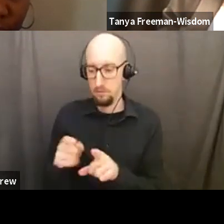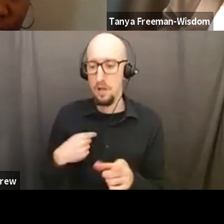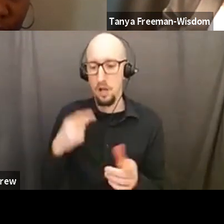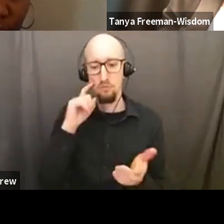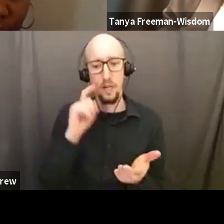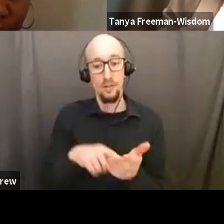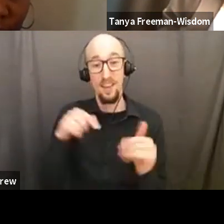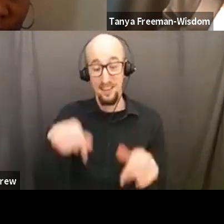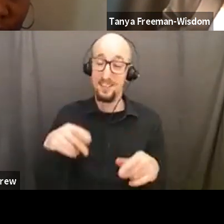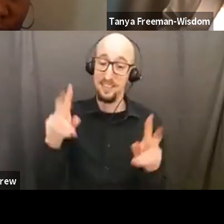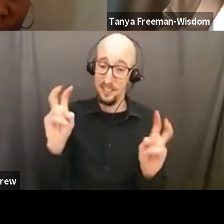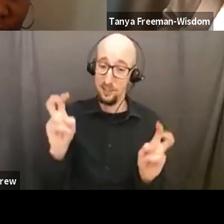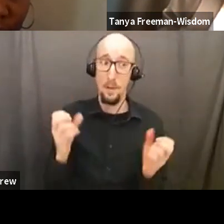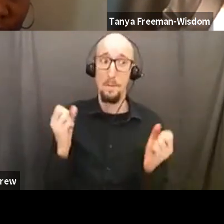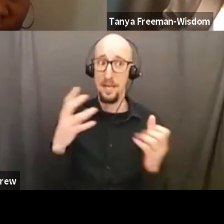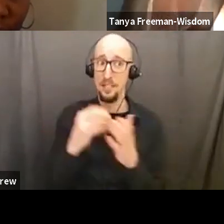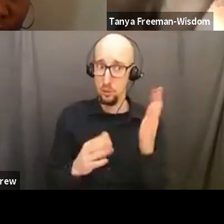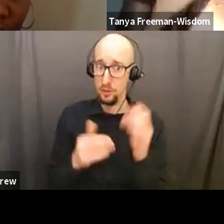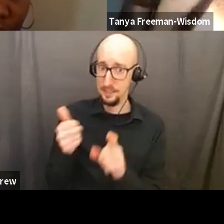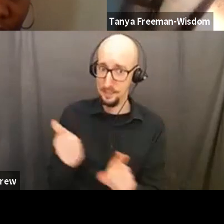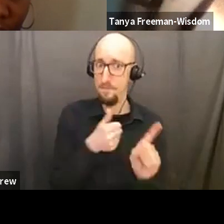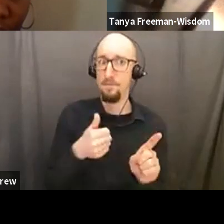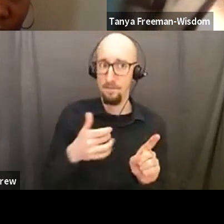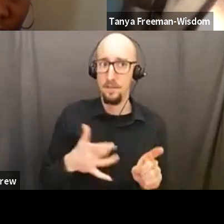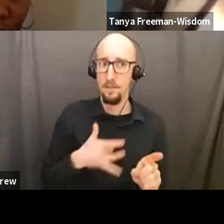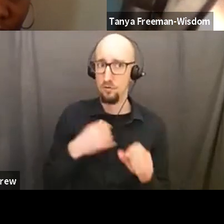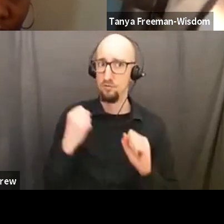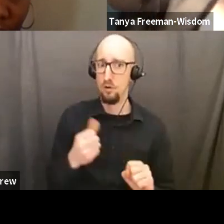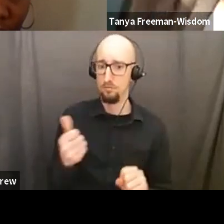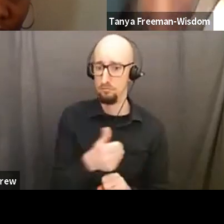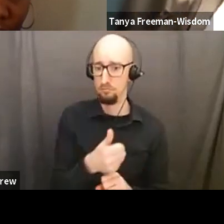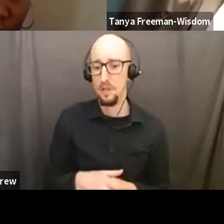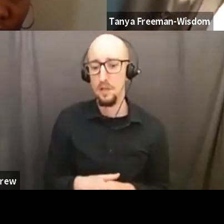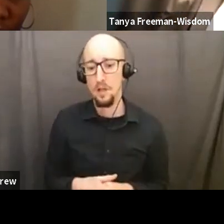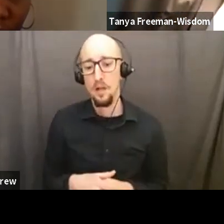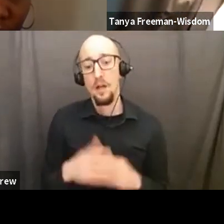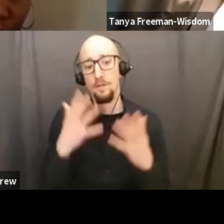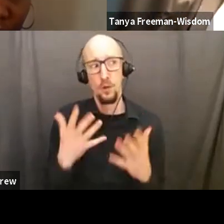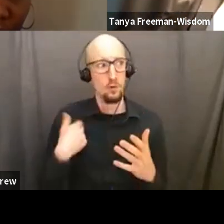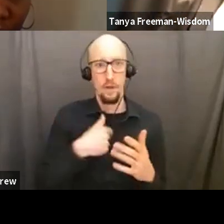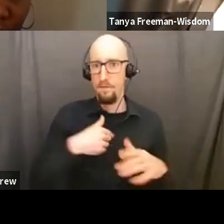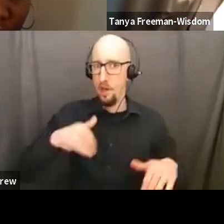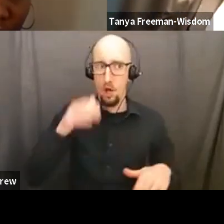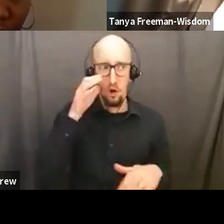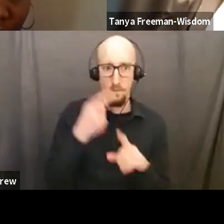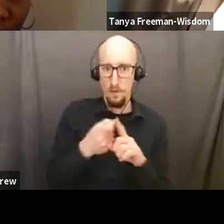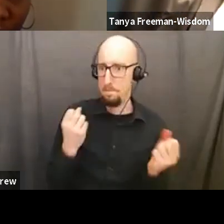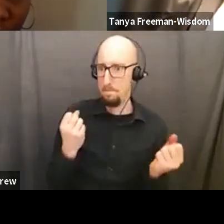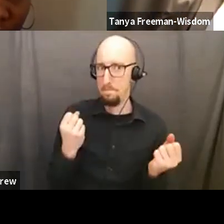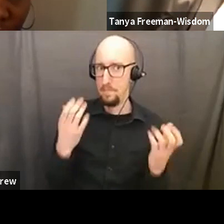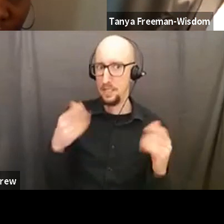this is an issue that a lot of students feel strongly about. And we have unfortunately not heard from many students.